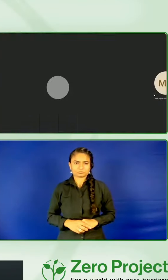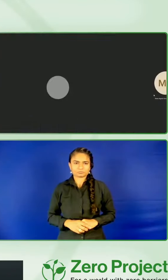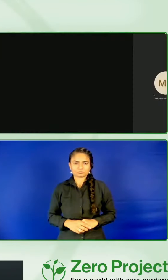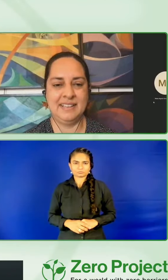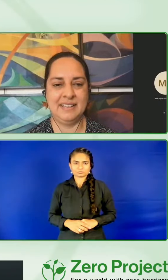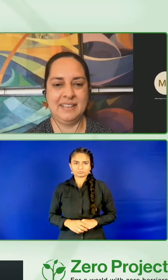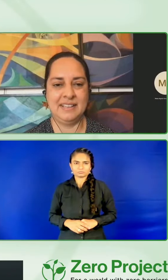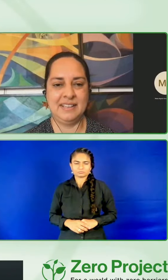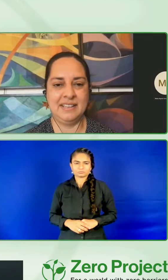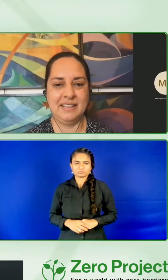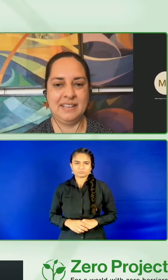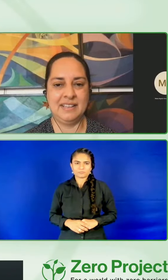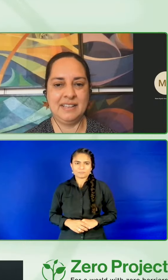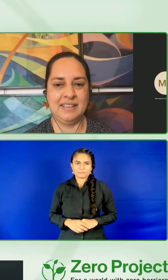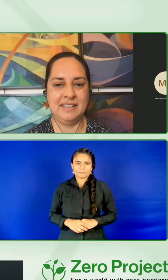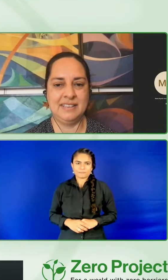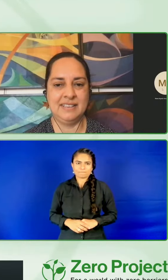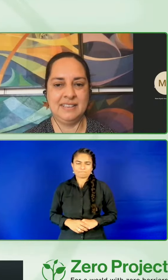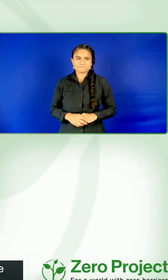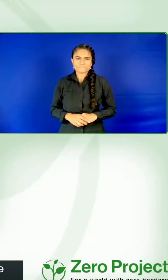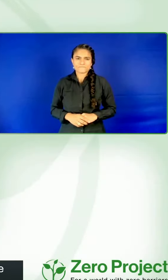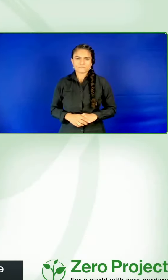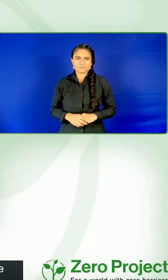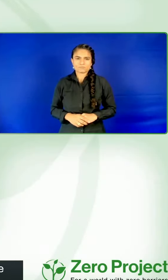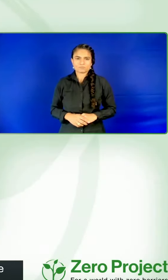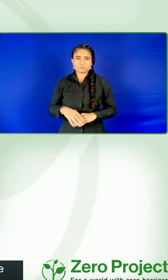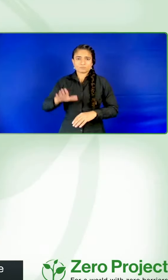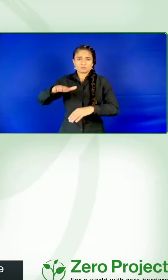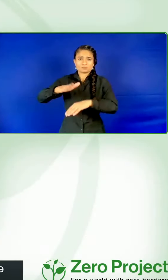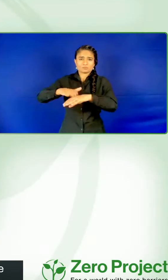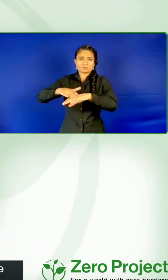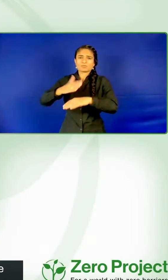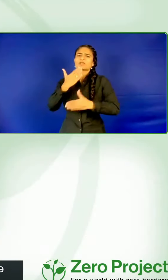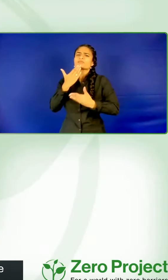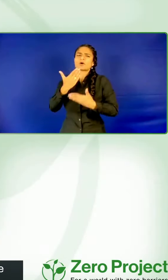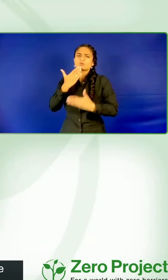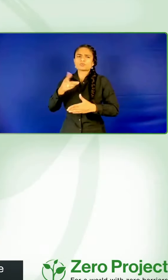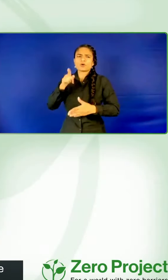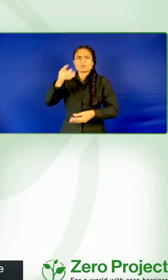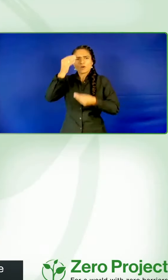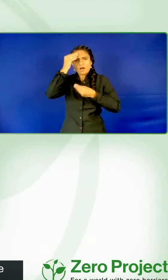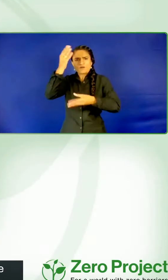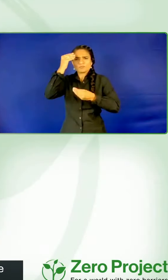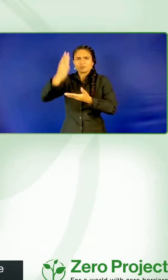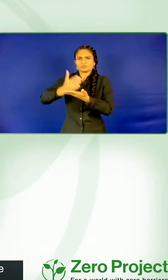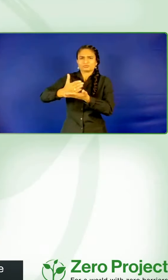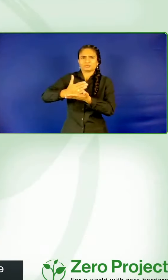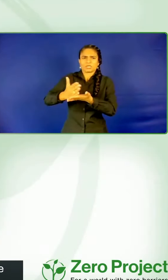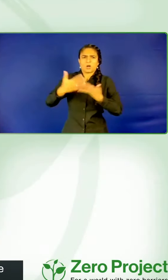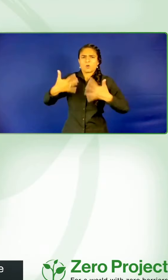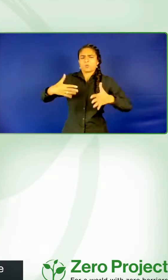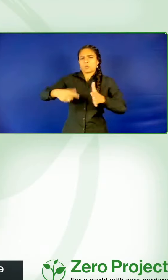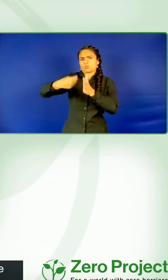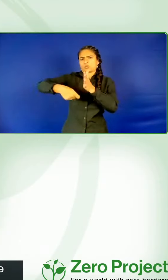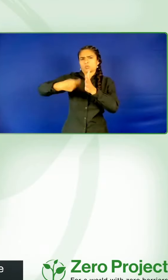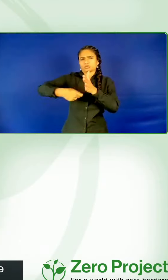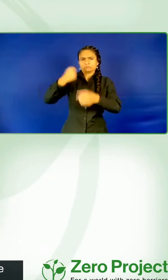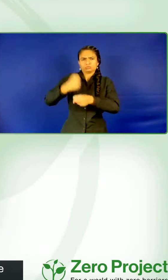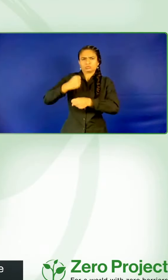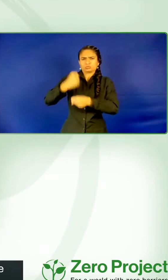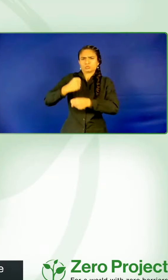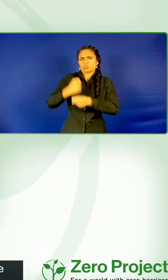like to move on to the next speaker, Maria, to tell us more about the Breaking the Barriers project. Maria, over to you,